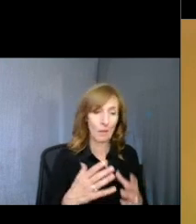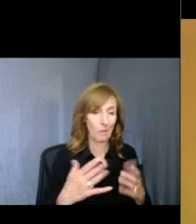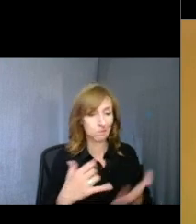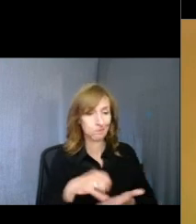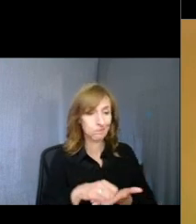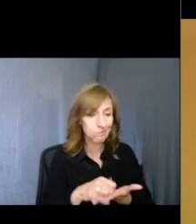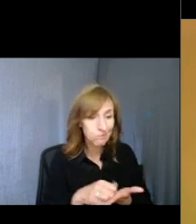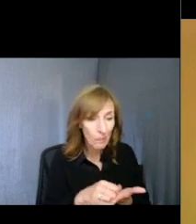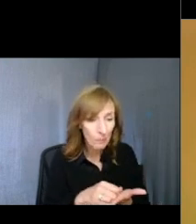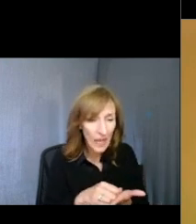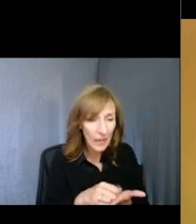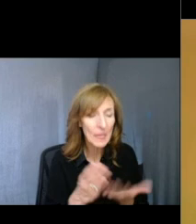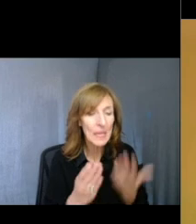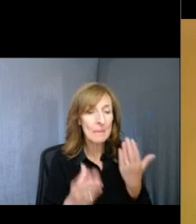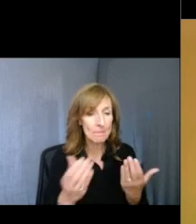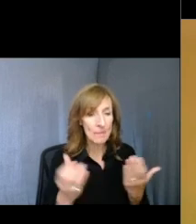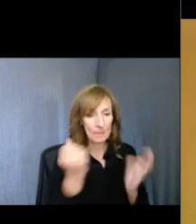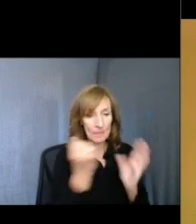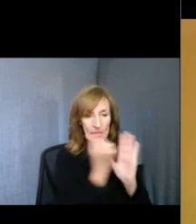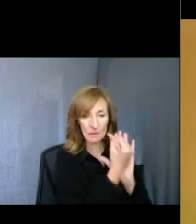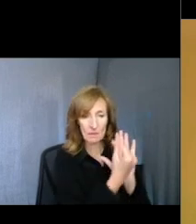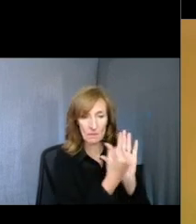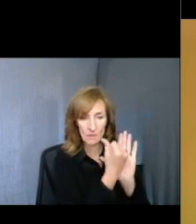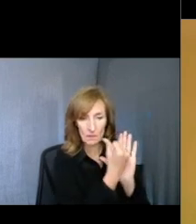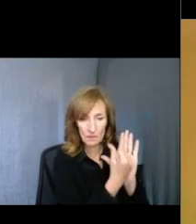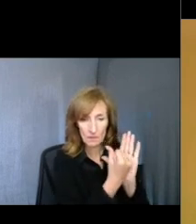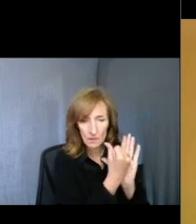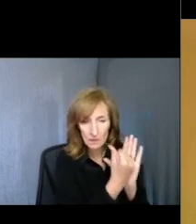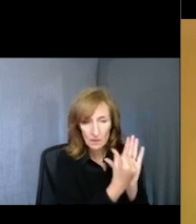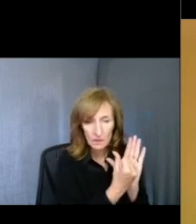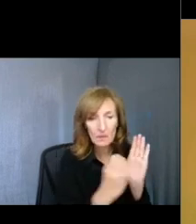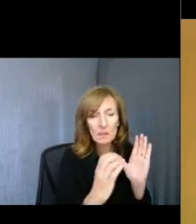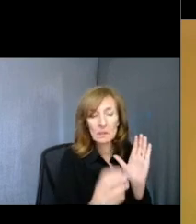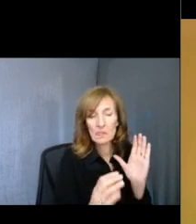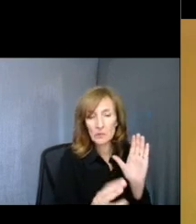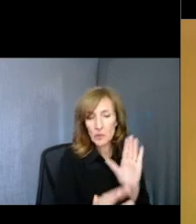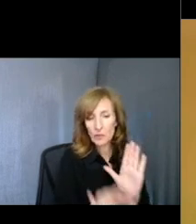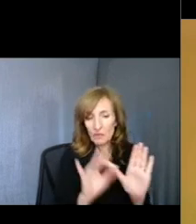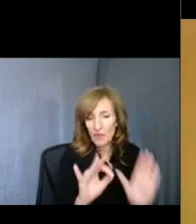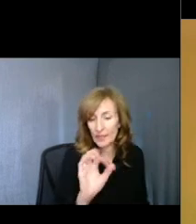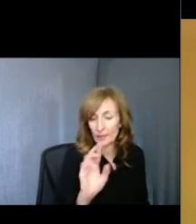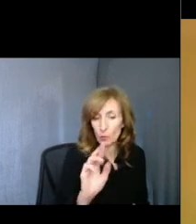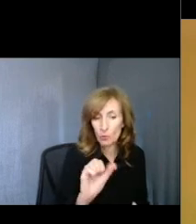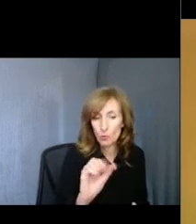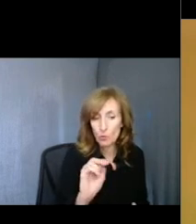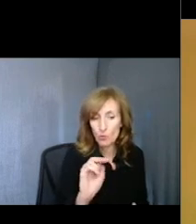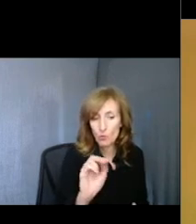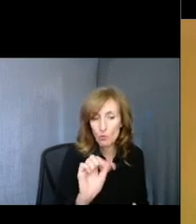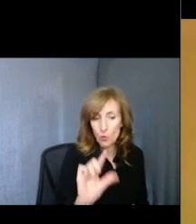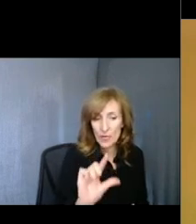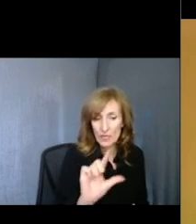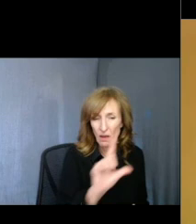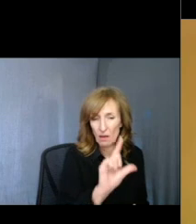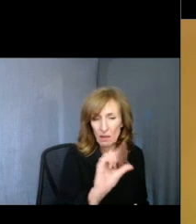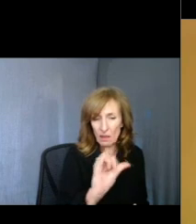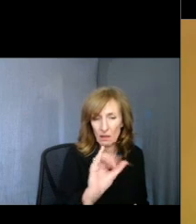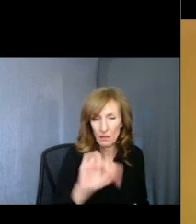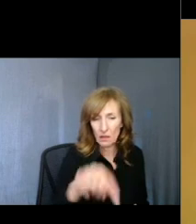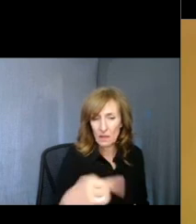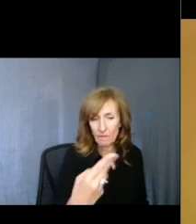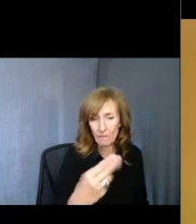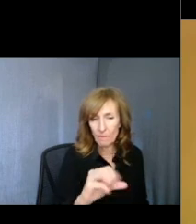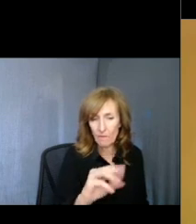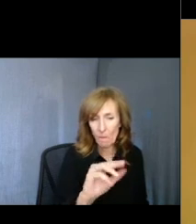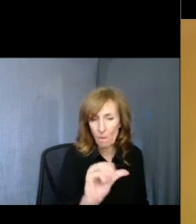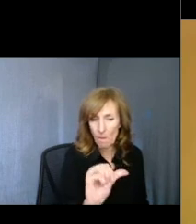cat be a renal cancer, renal lymphoma? Typically those kidneys get really big and they're uncomfortable,